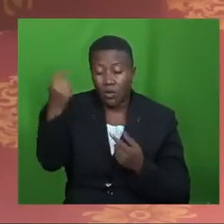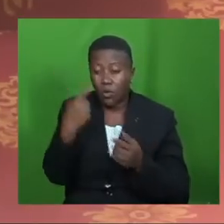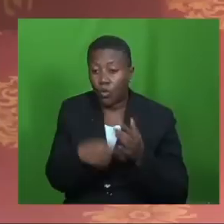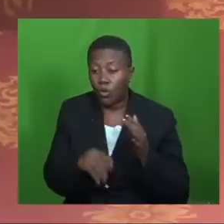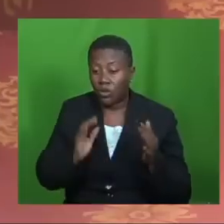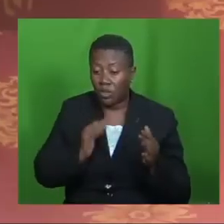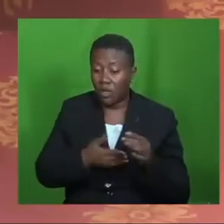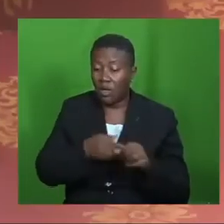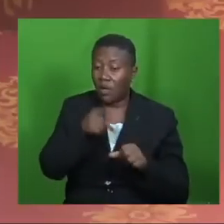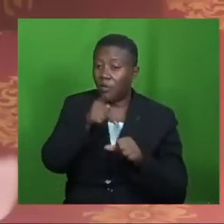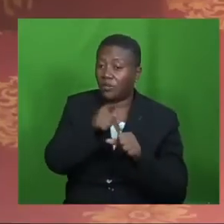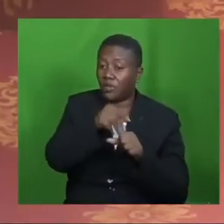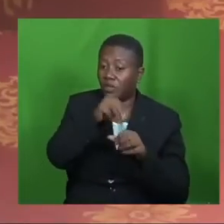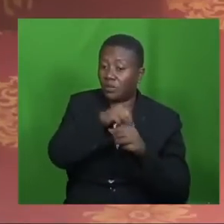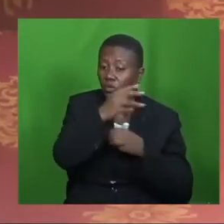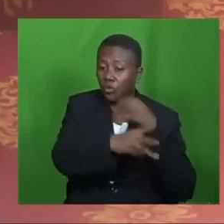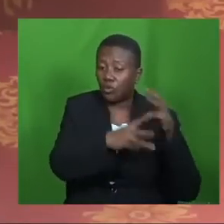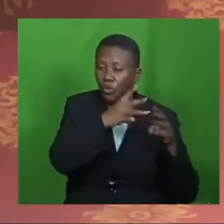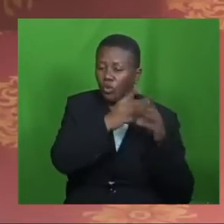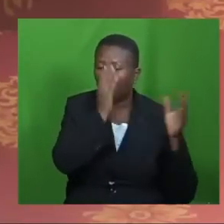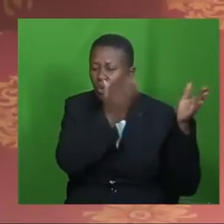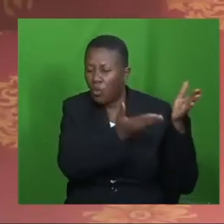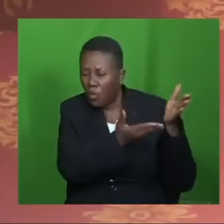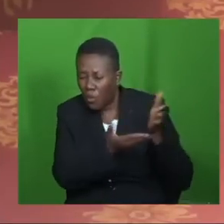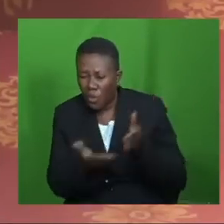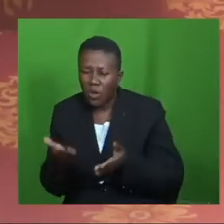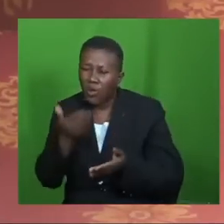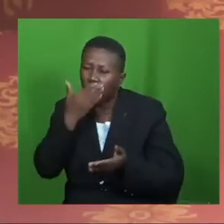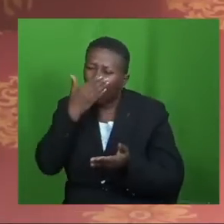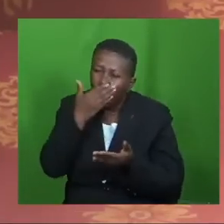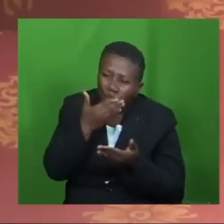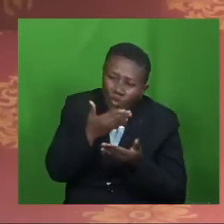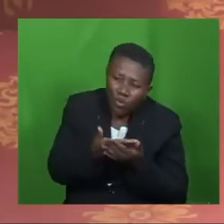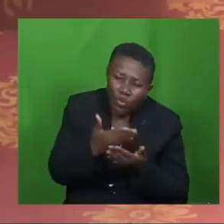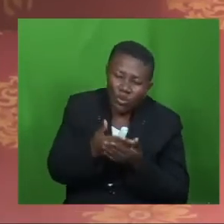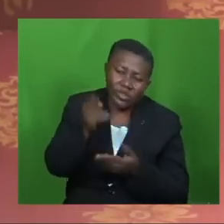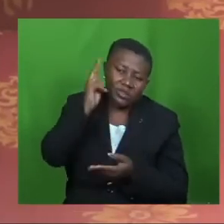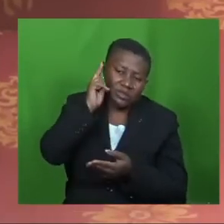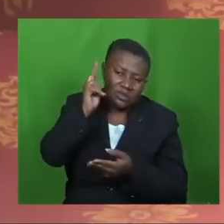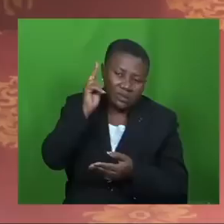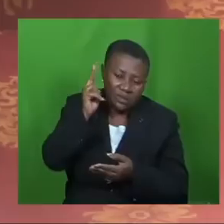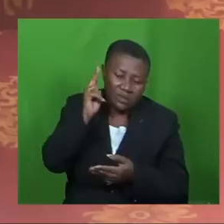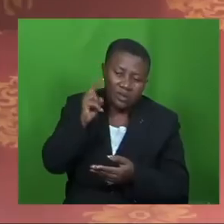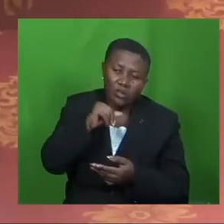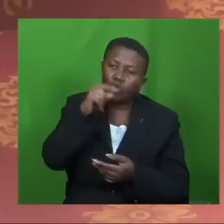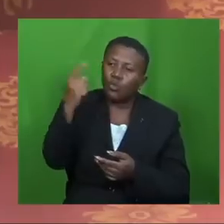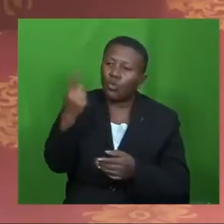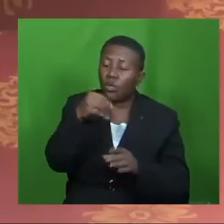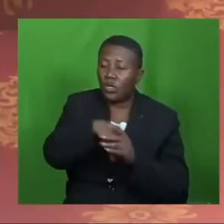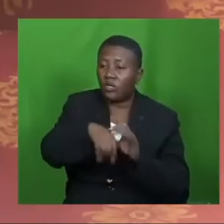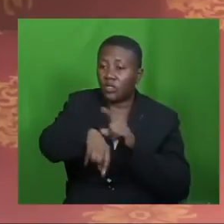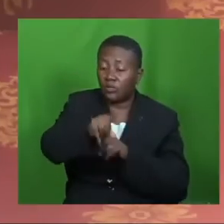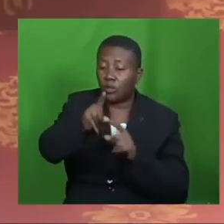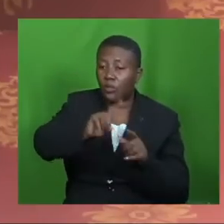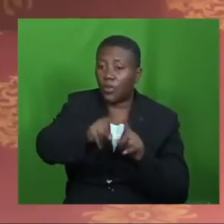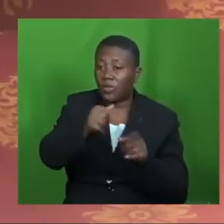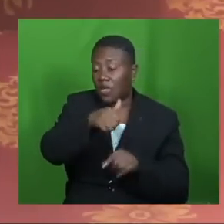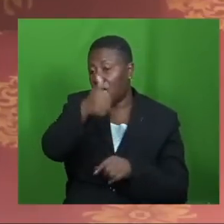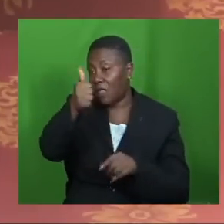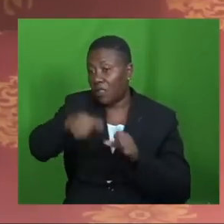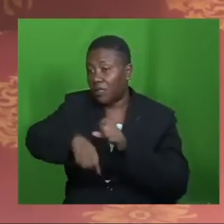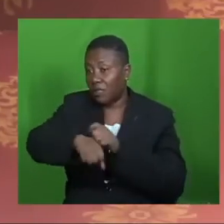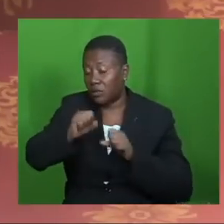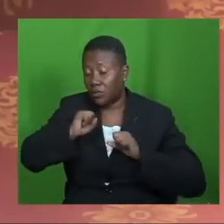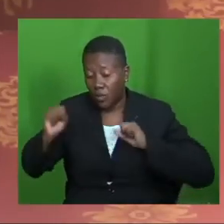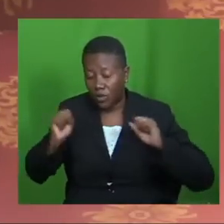bring visible and long-lasting benefits not only to football but other sports across board. In conclusion, Mr. Speaker,